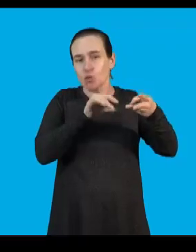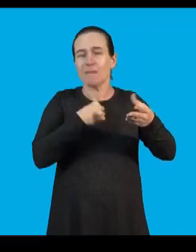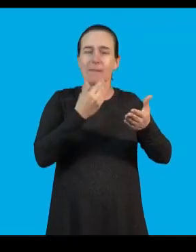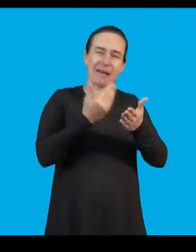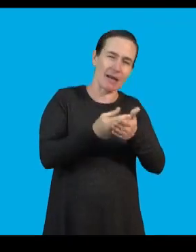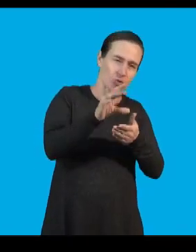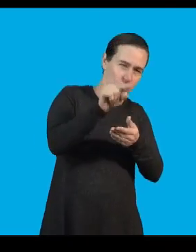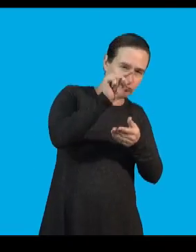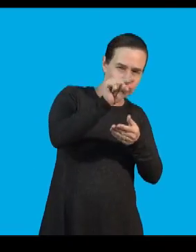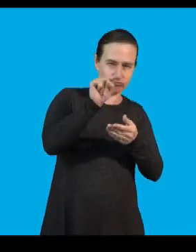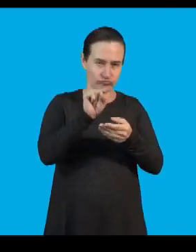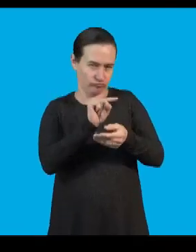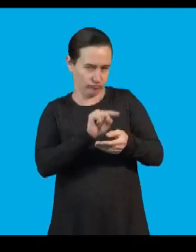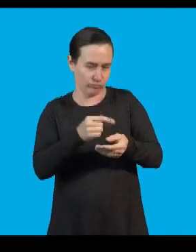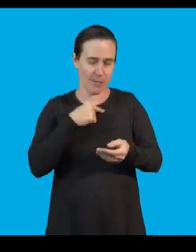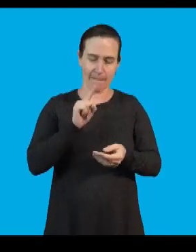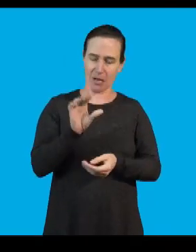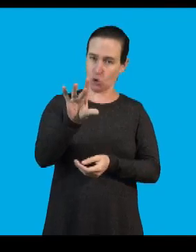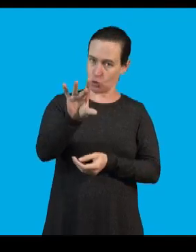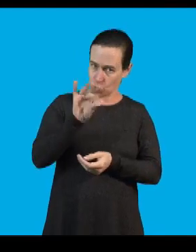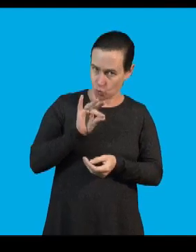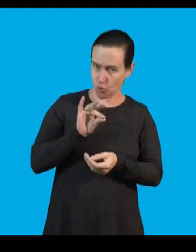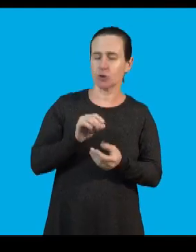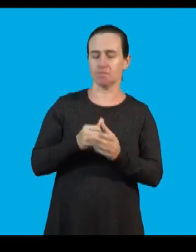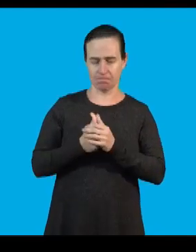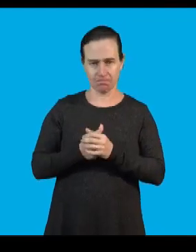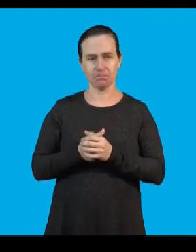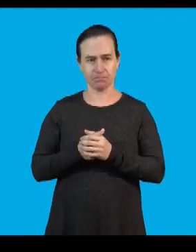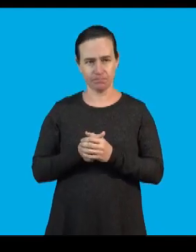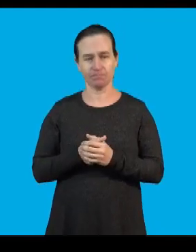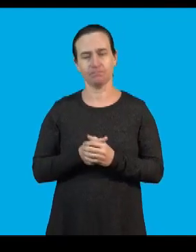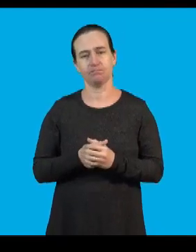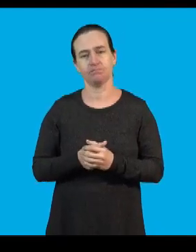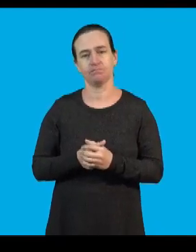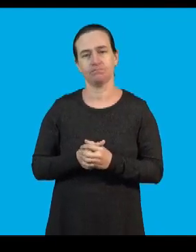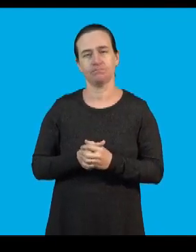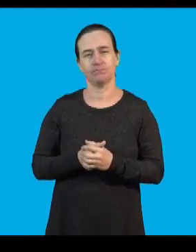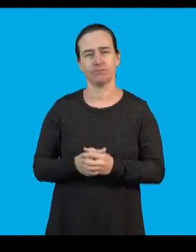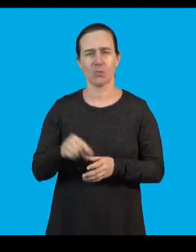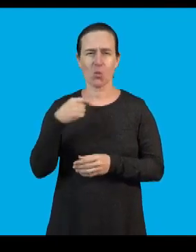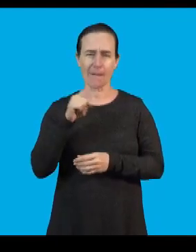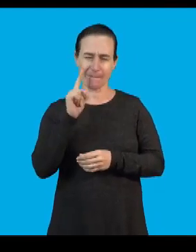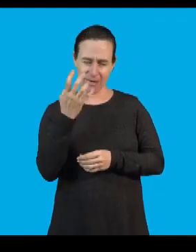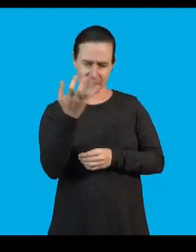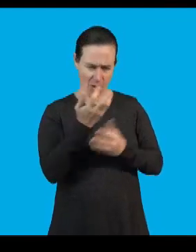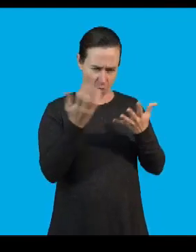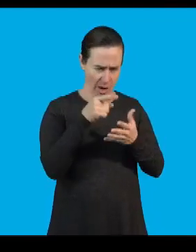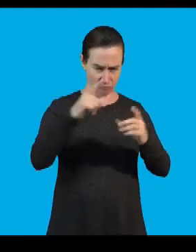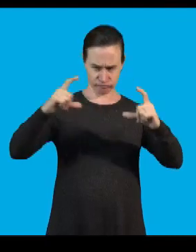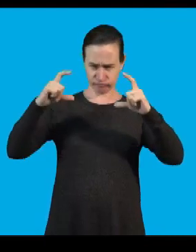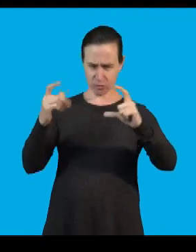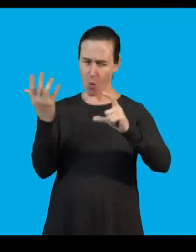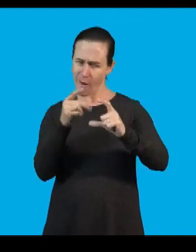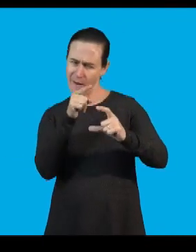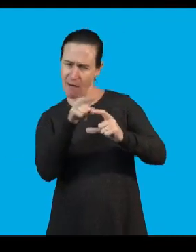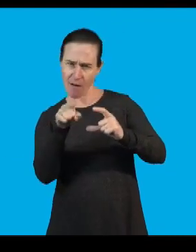to choose the correct answer, which means there are going to be options that you're going to have to choose from. All right, and let's see if you can complete